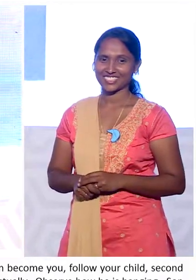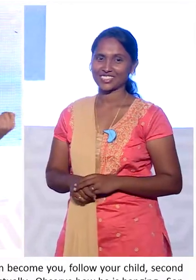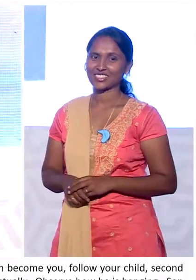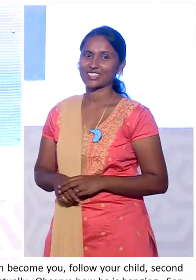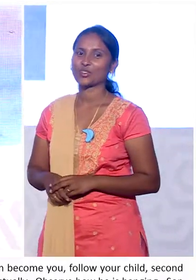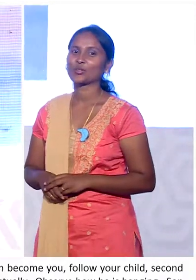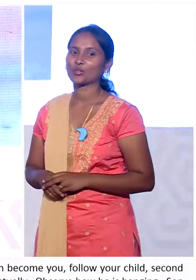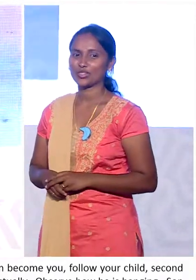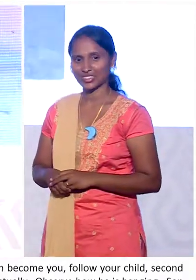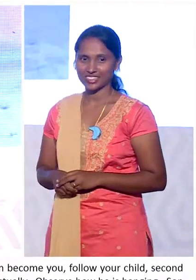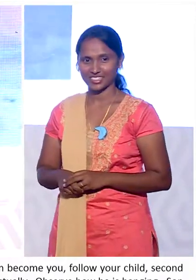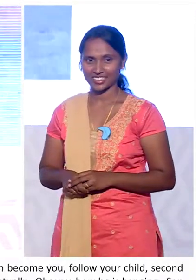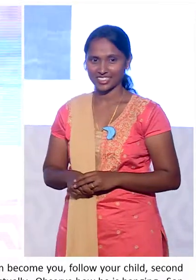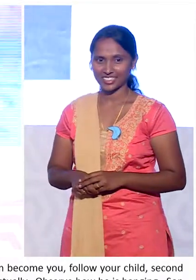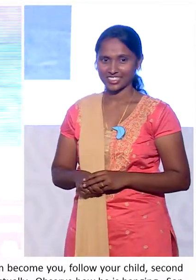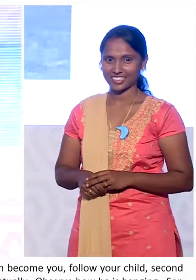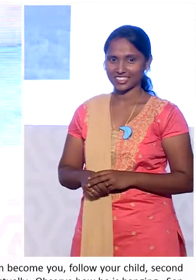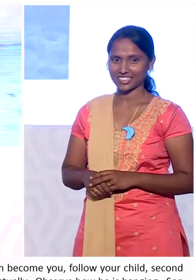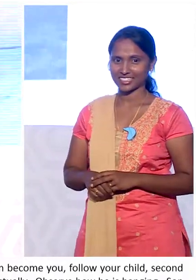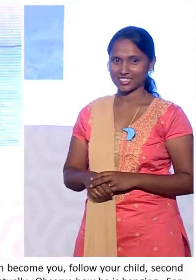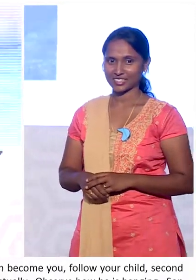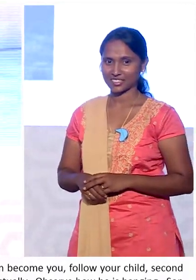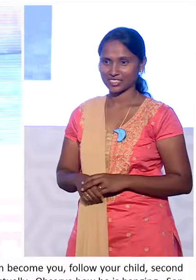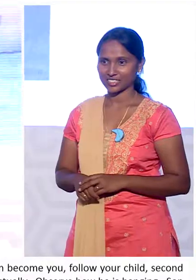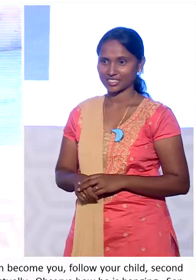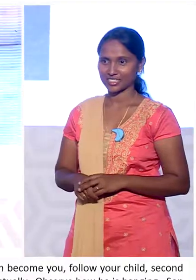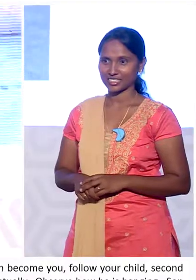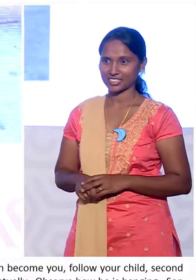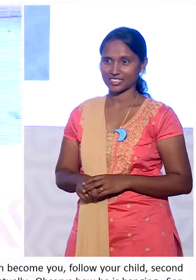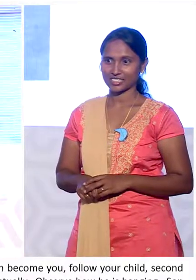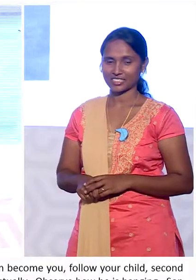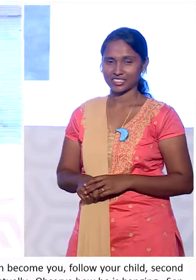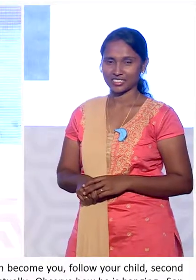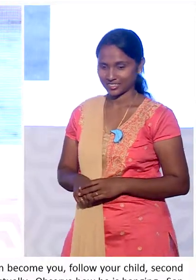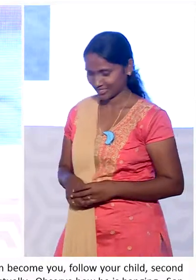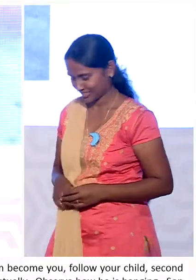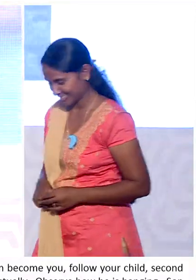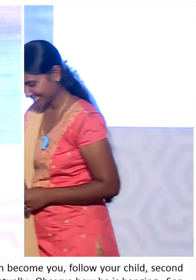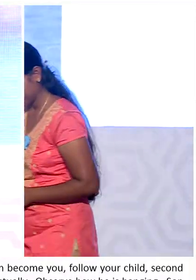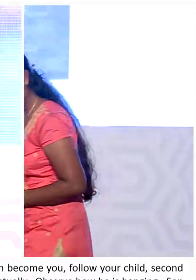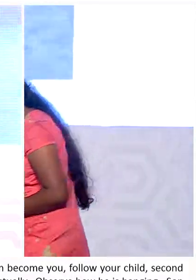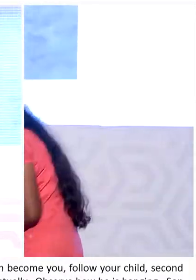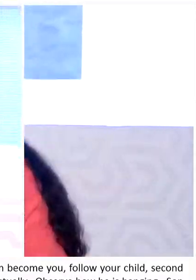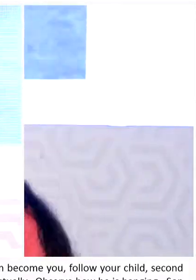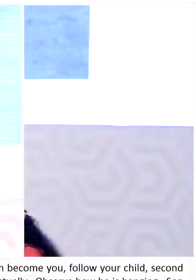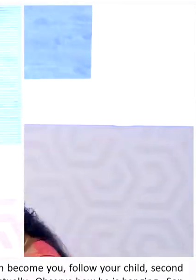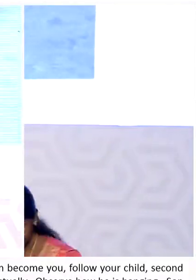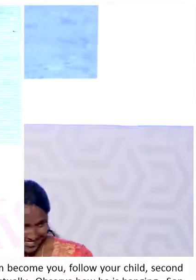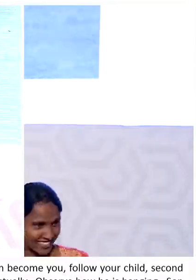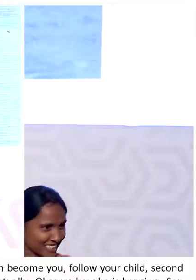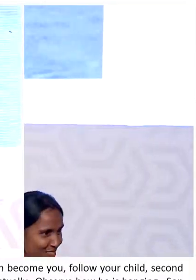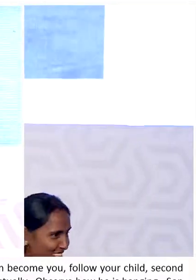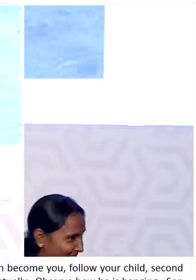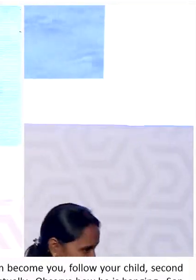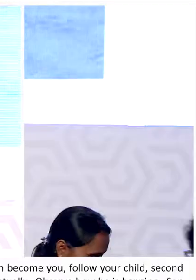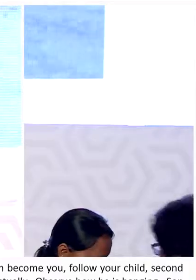time by bad sensory triggers and not very nice people, et cetera, then you're just going to produce cortisol, cortisol, cortisol, cortisol. You can't think,